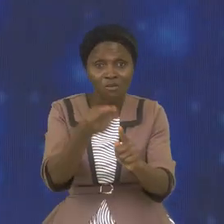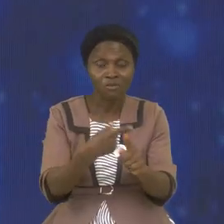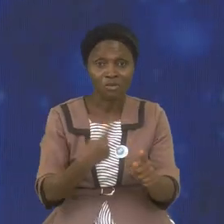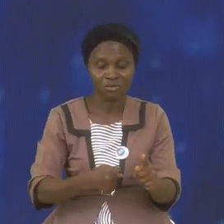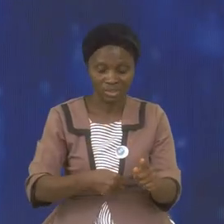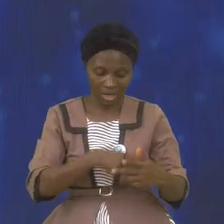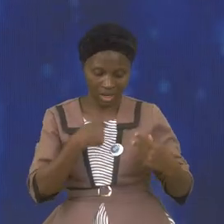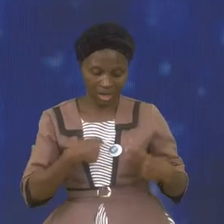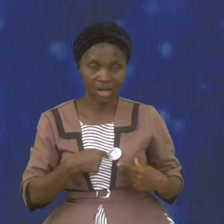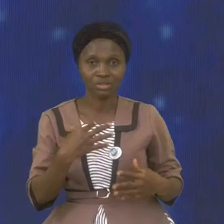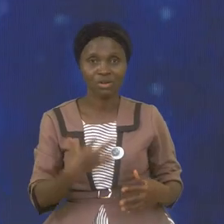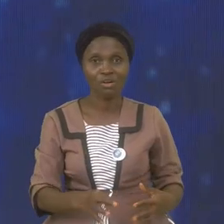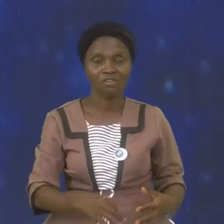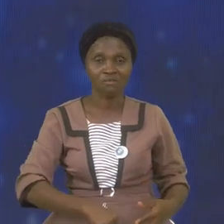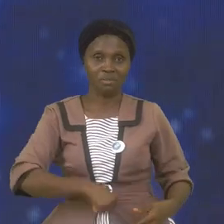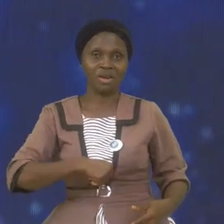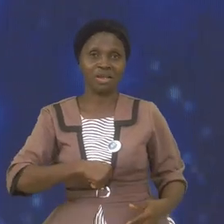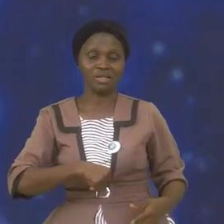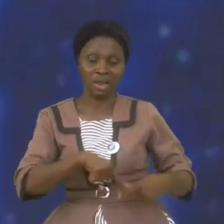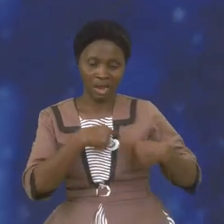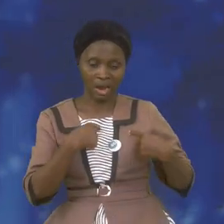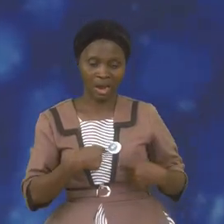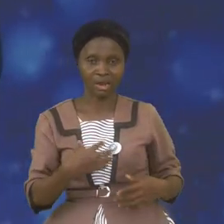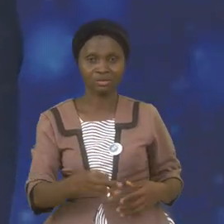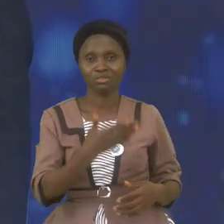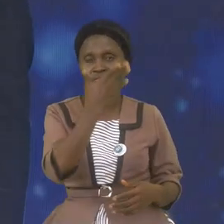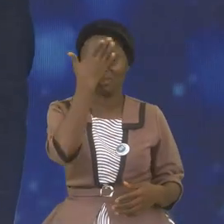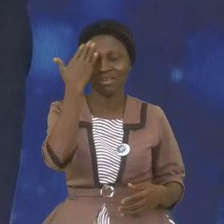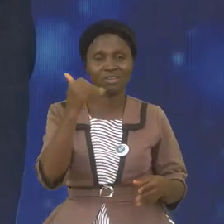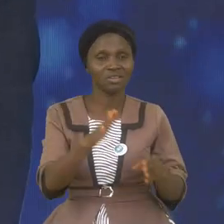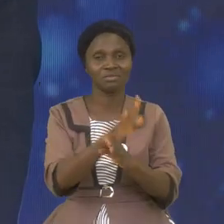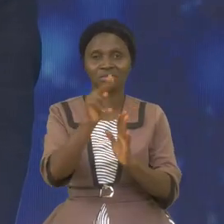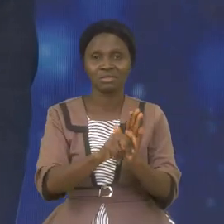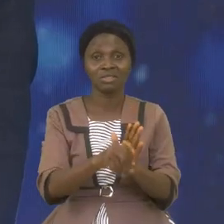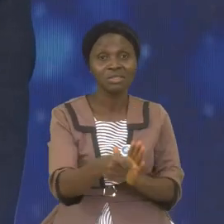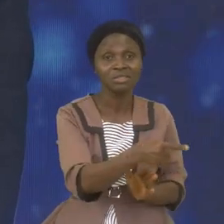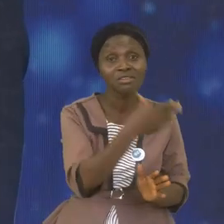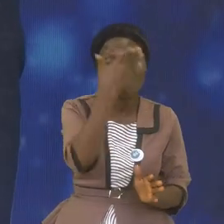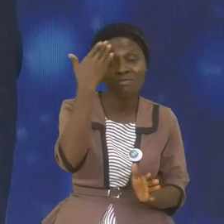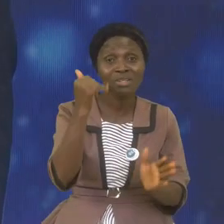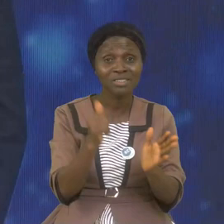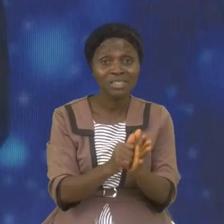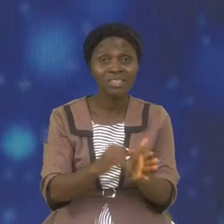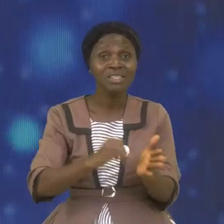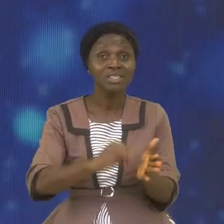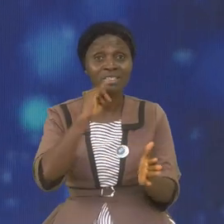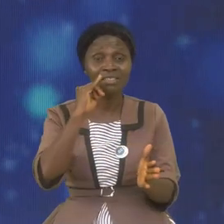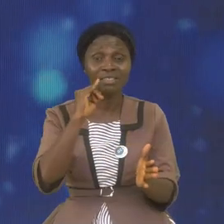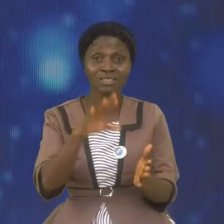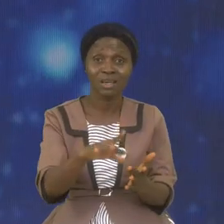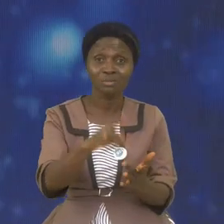pride, heart of forgetfulness, they forget it is appointed unto them